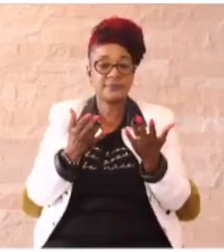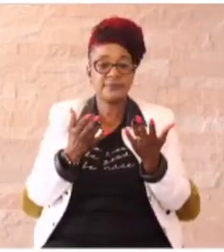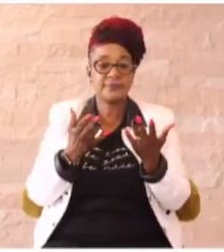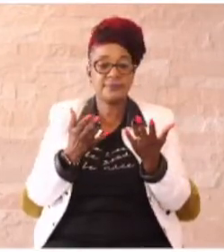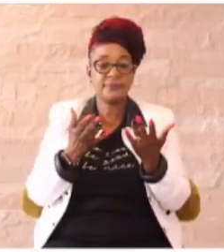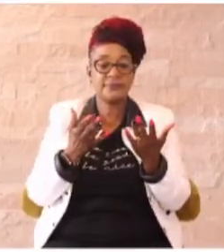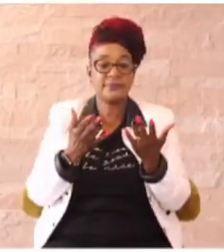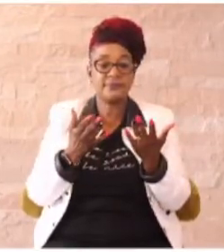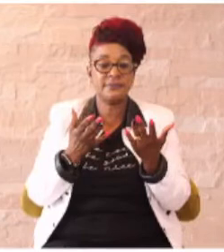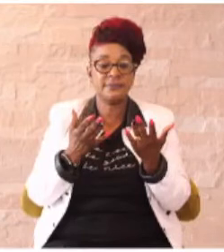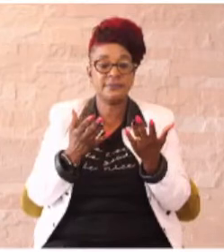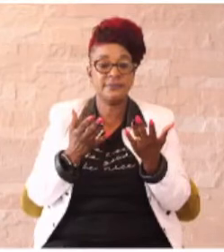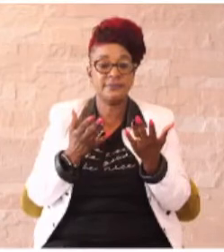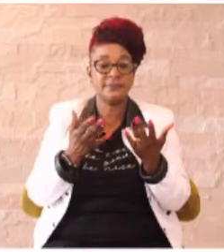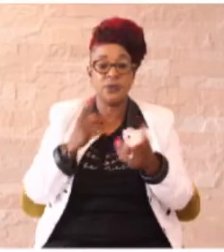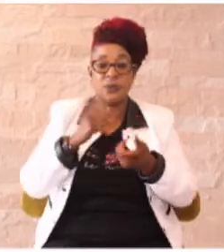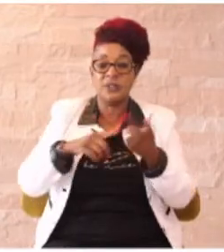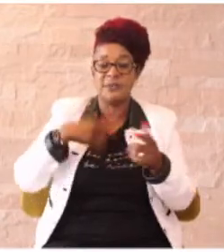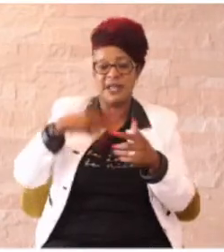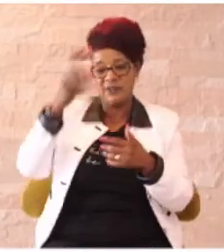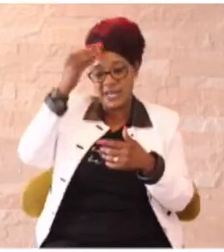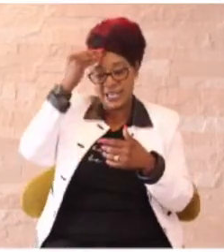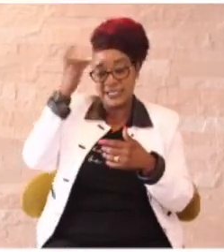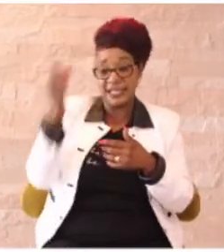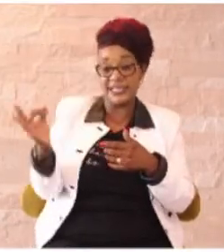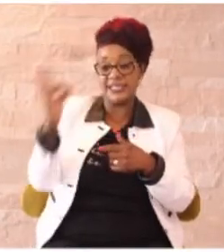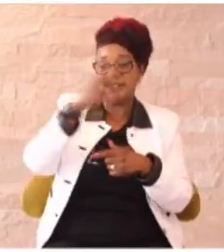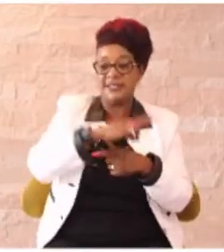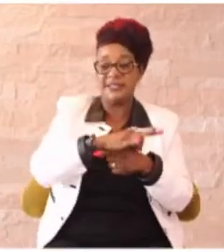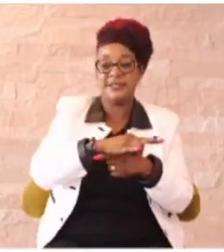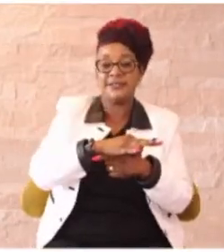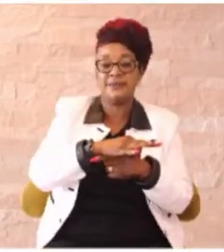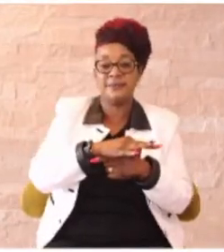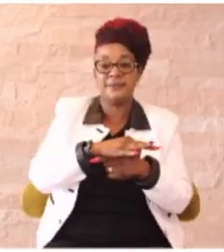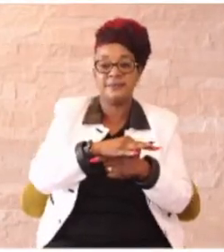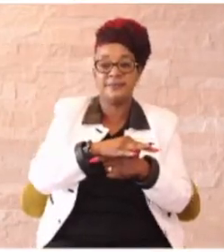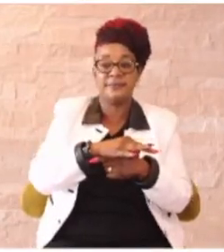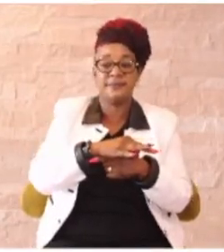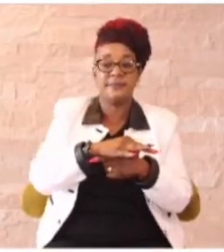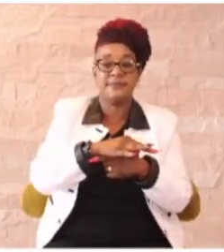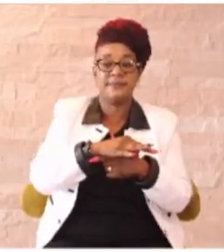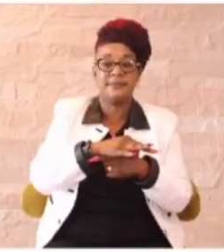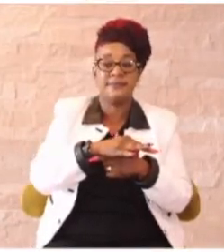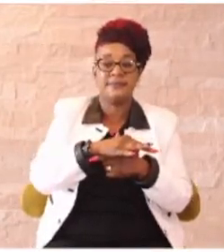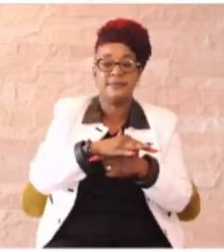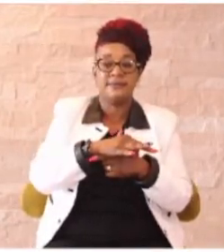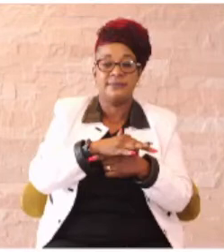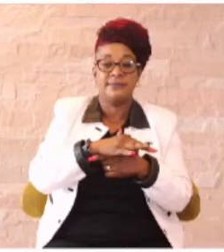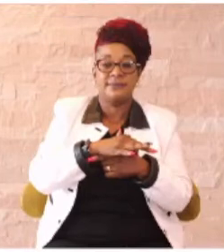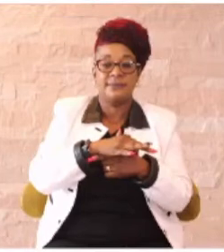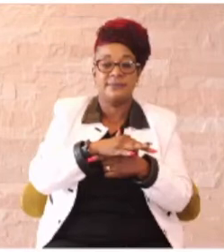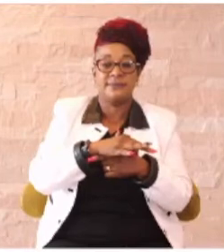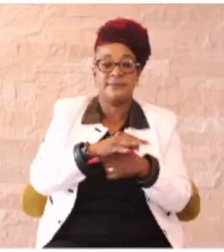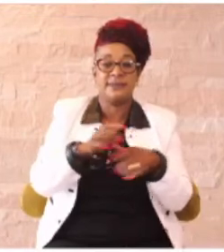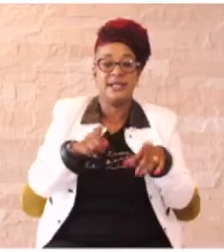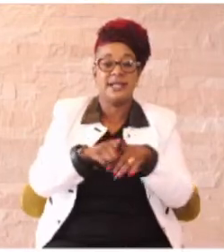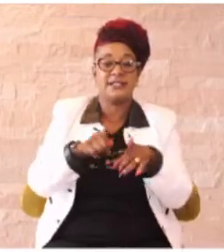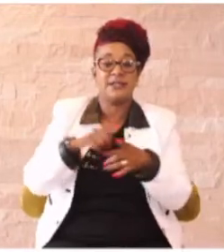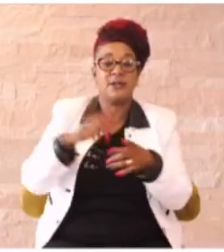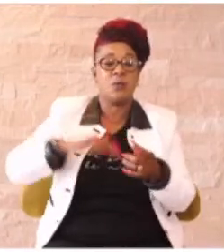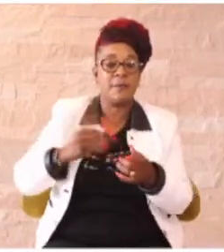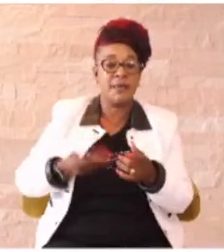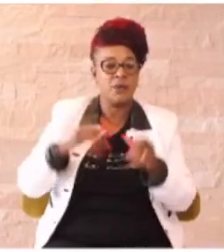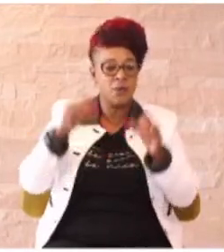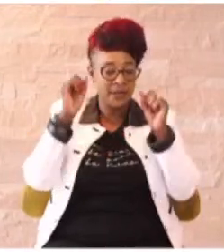And what I've learned the 3 days, that as women, we can still remain